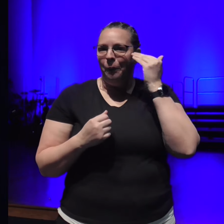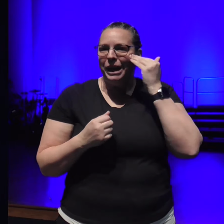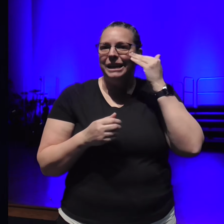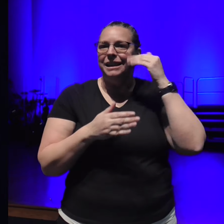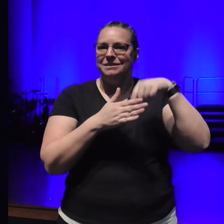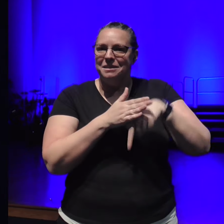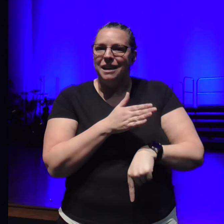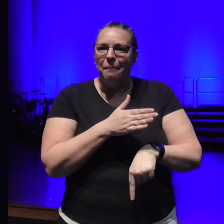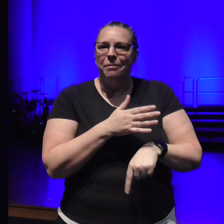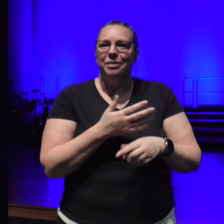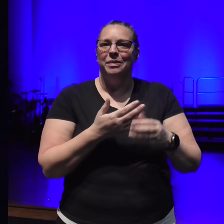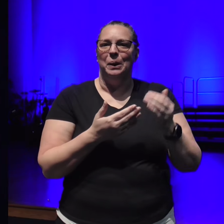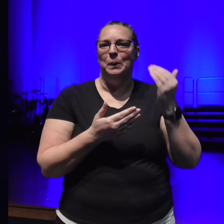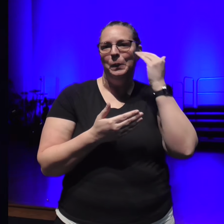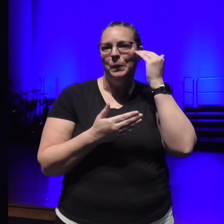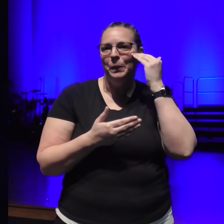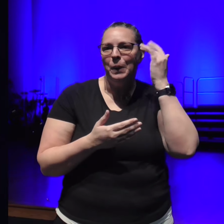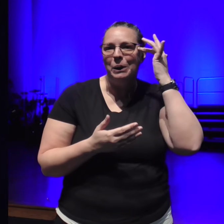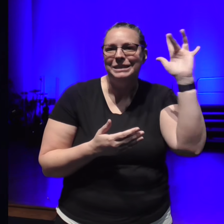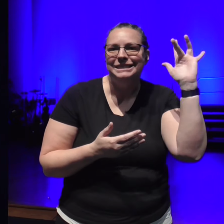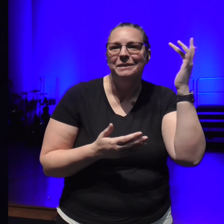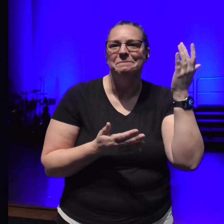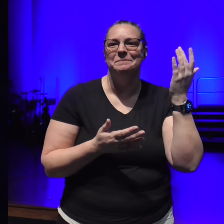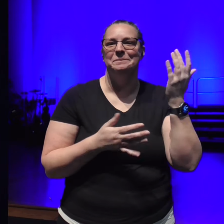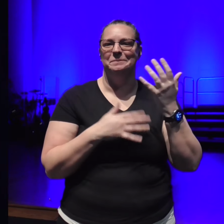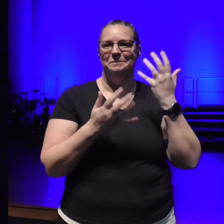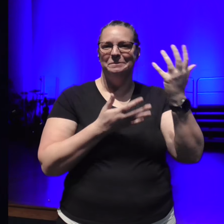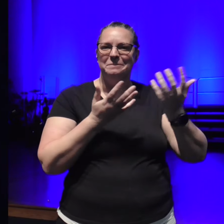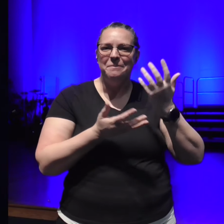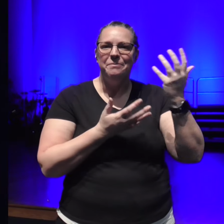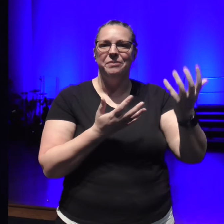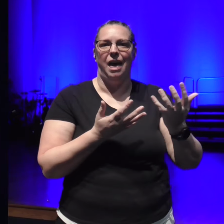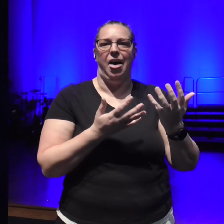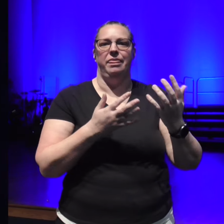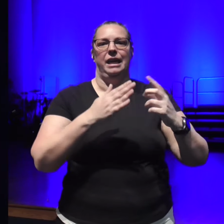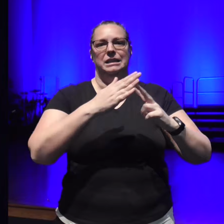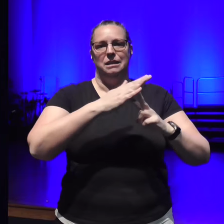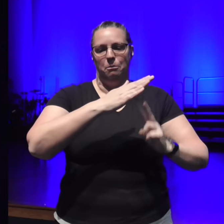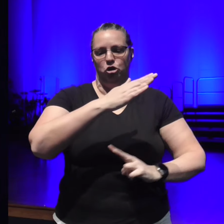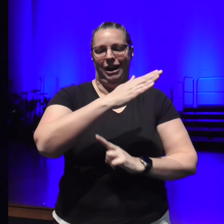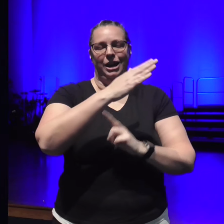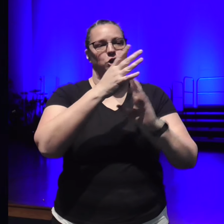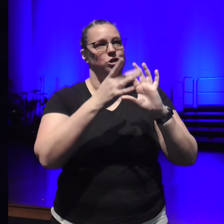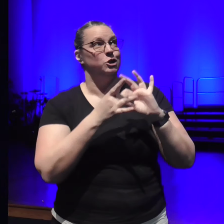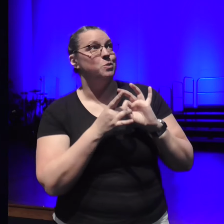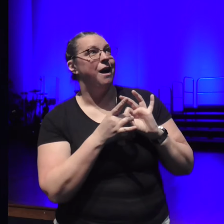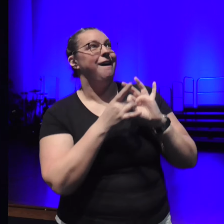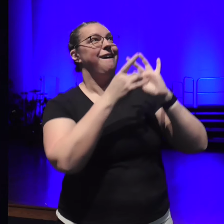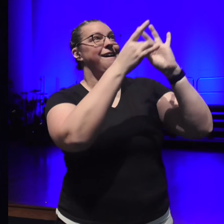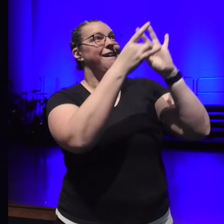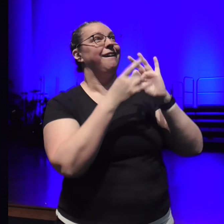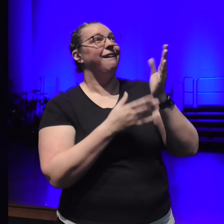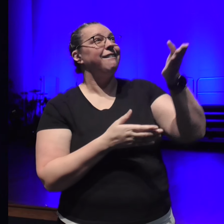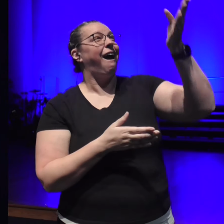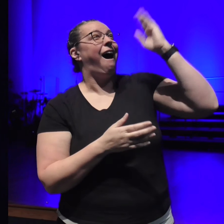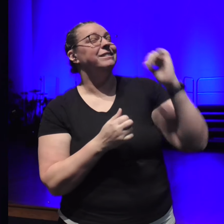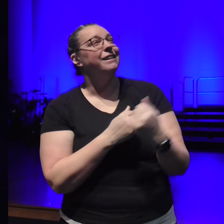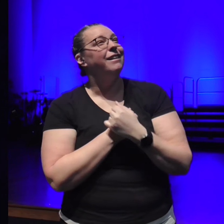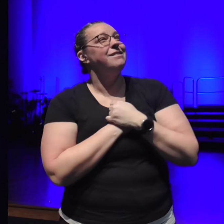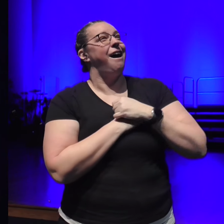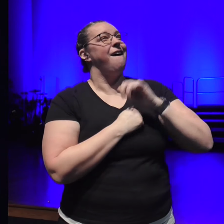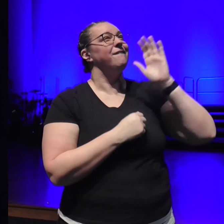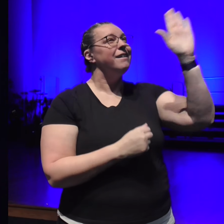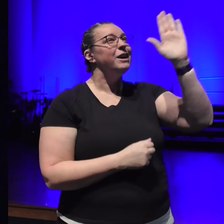depth, an amazing wisdom, and a very bridge to God's love, God's grace, and